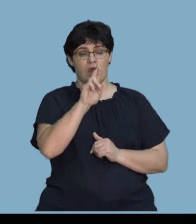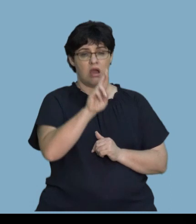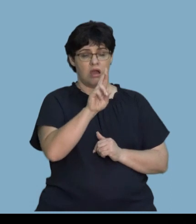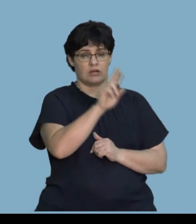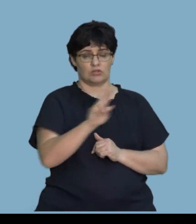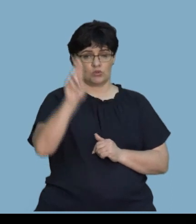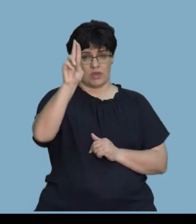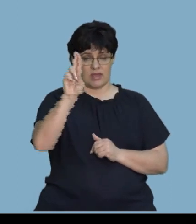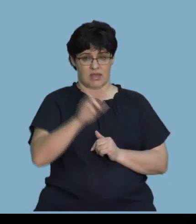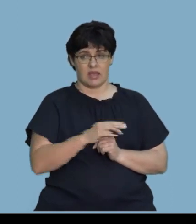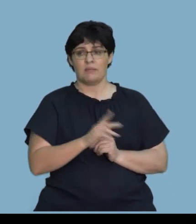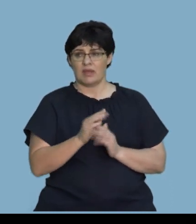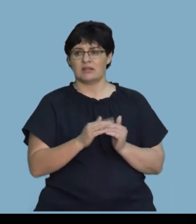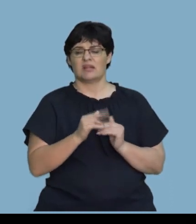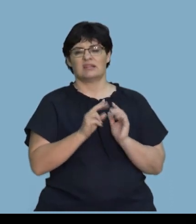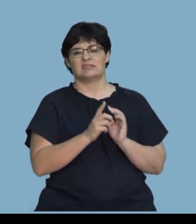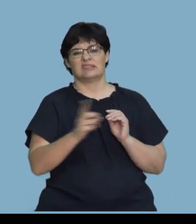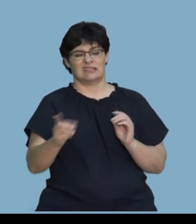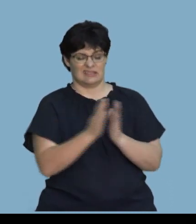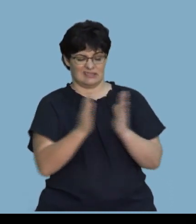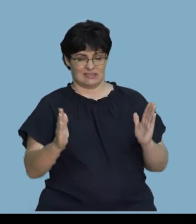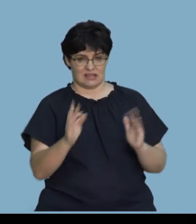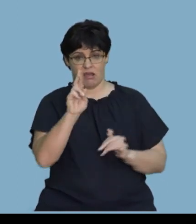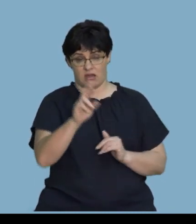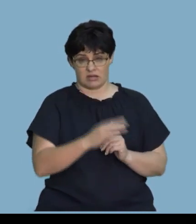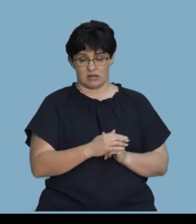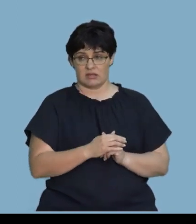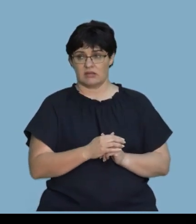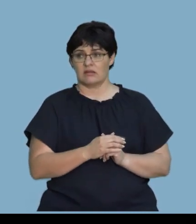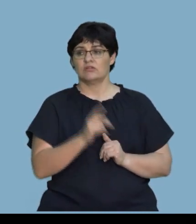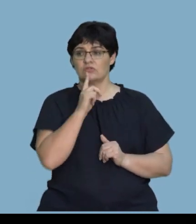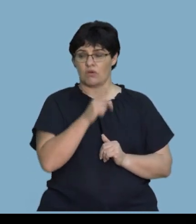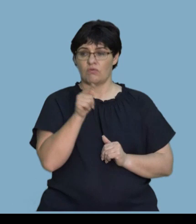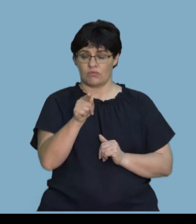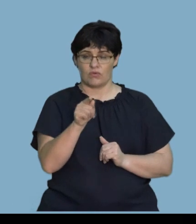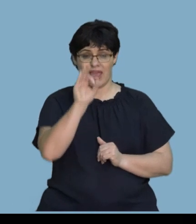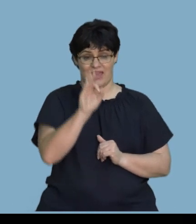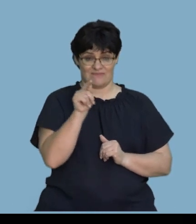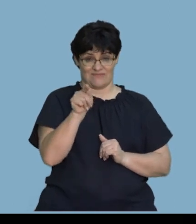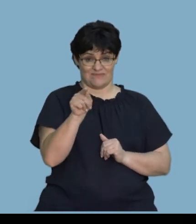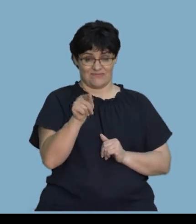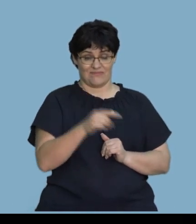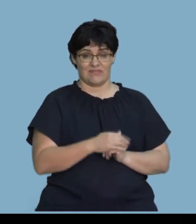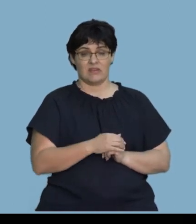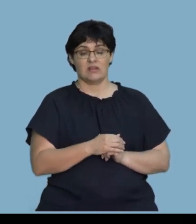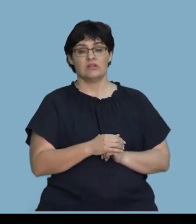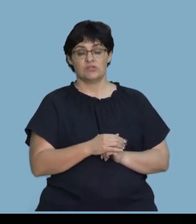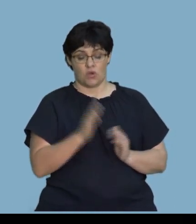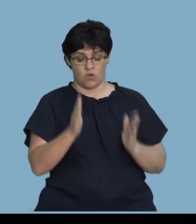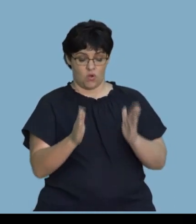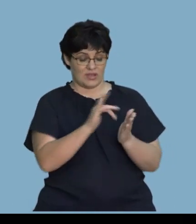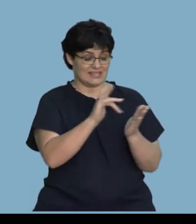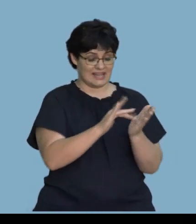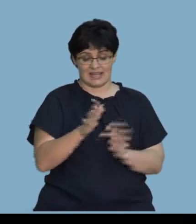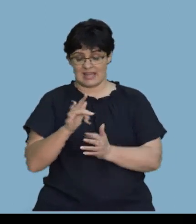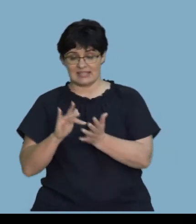squared, which represents the distance. The distance is R, okay? So this is our F, okay? Now, the distance between the